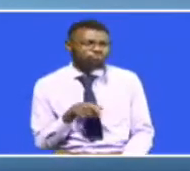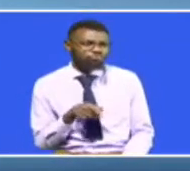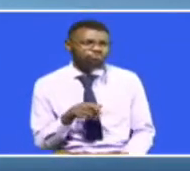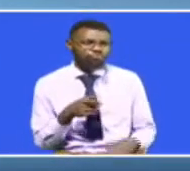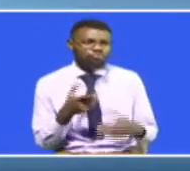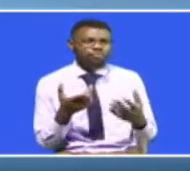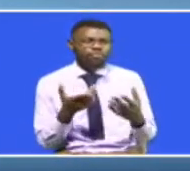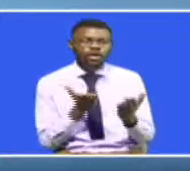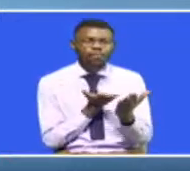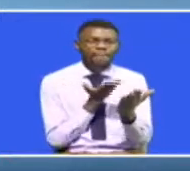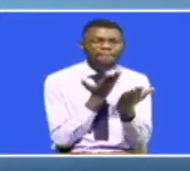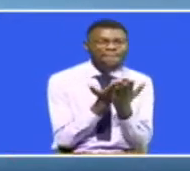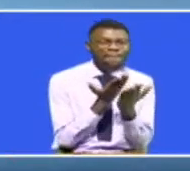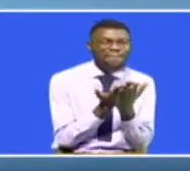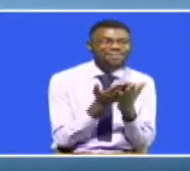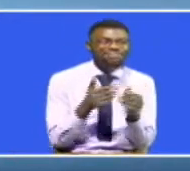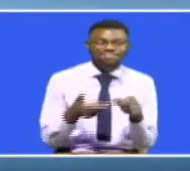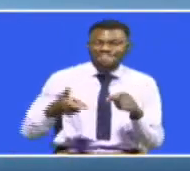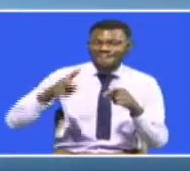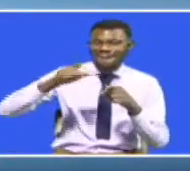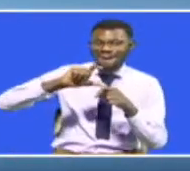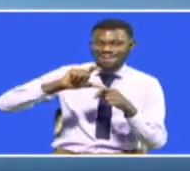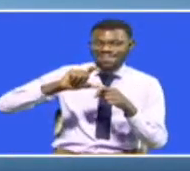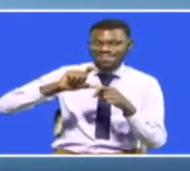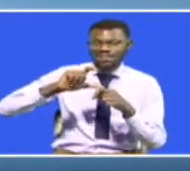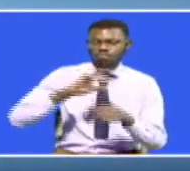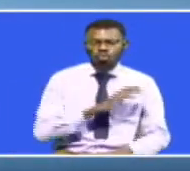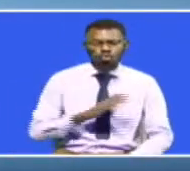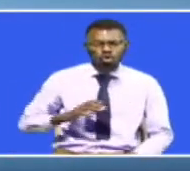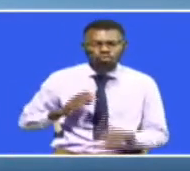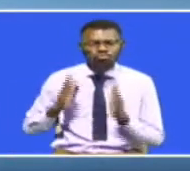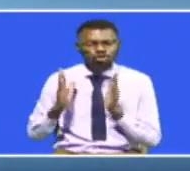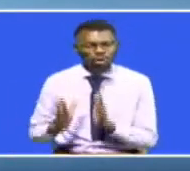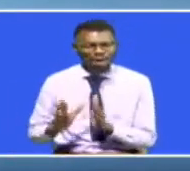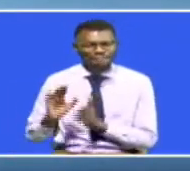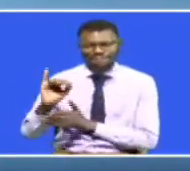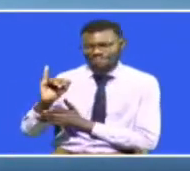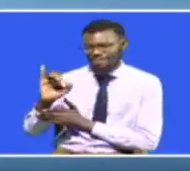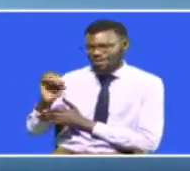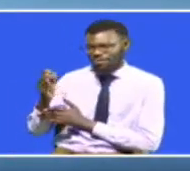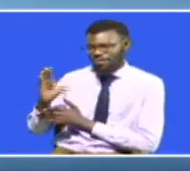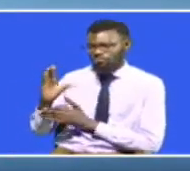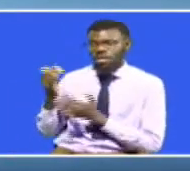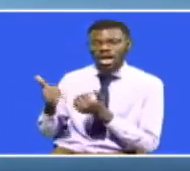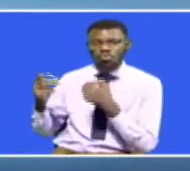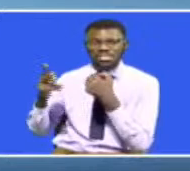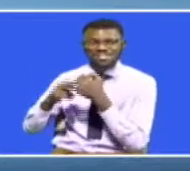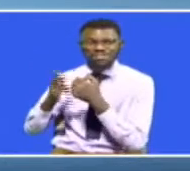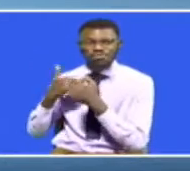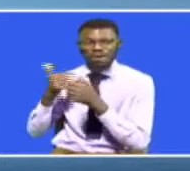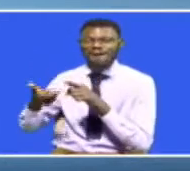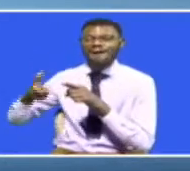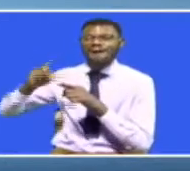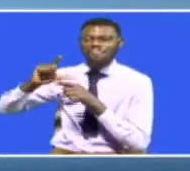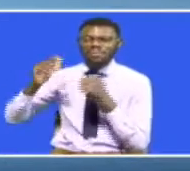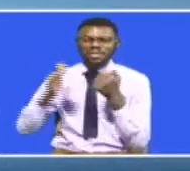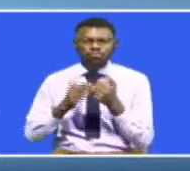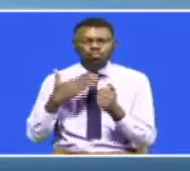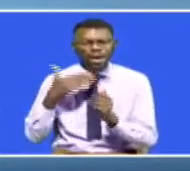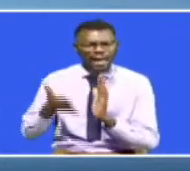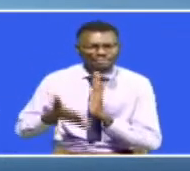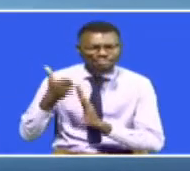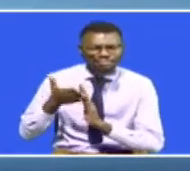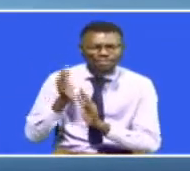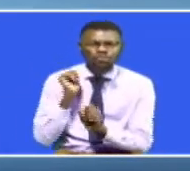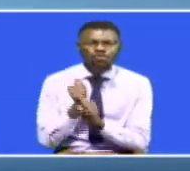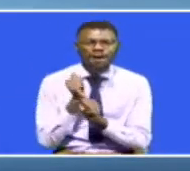the increase of the number of independent electoral commissioners from the current 7 to 9 to help them expedite the role of the